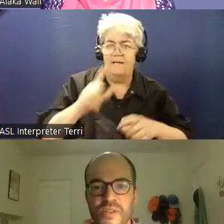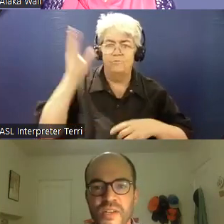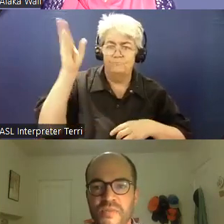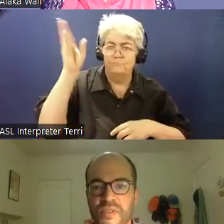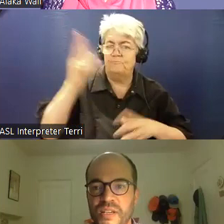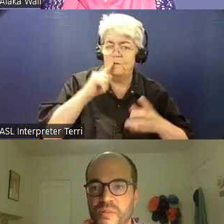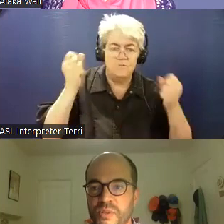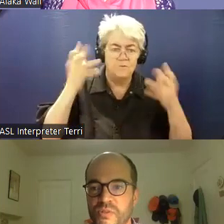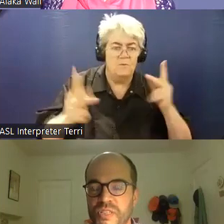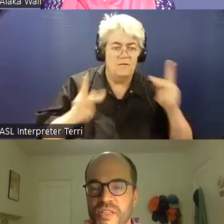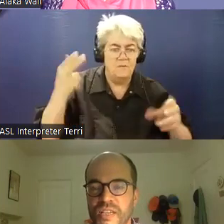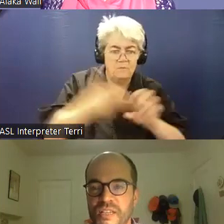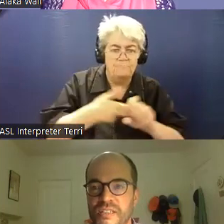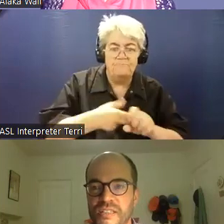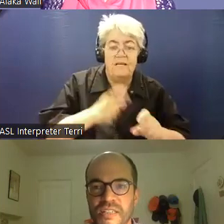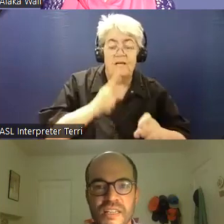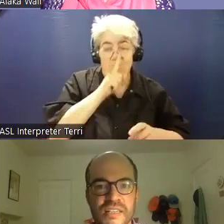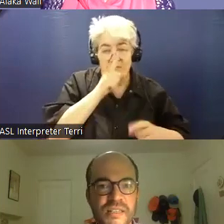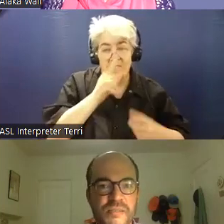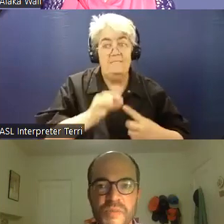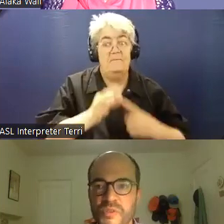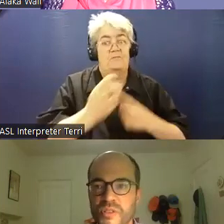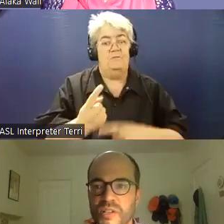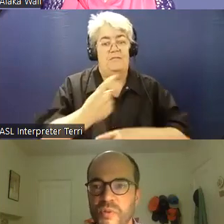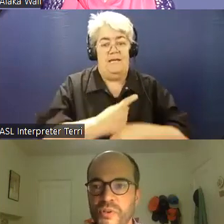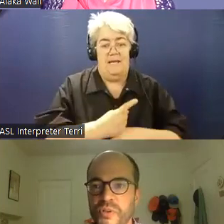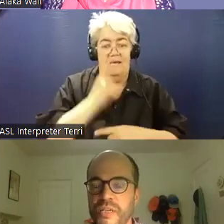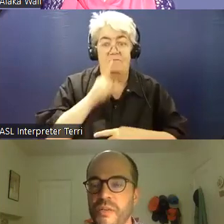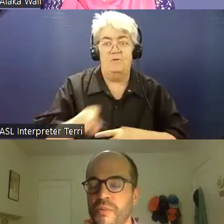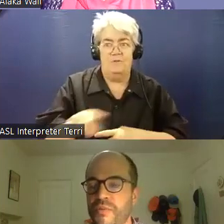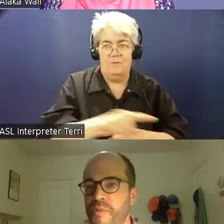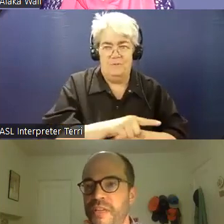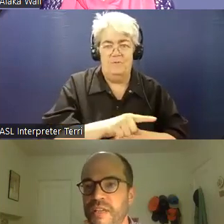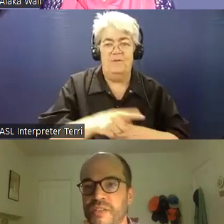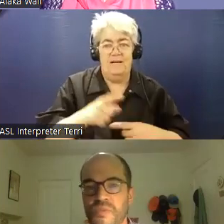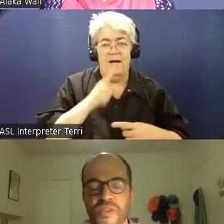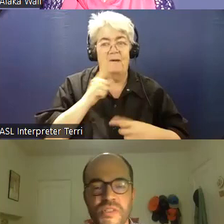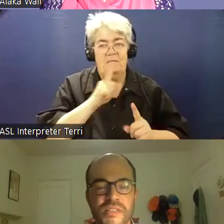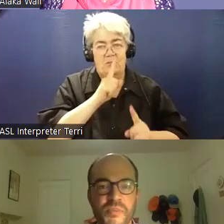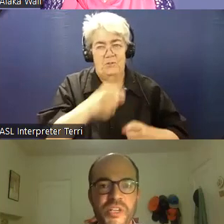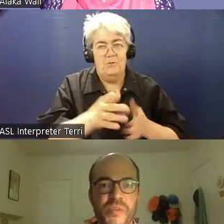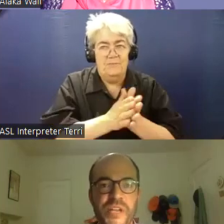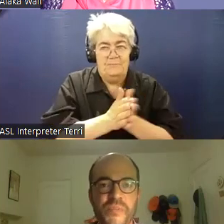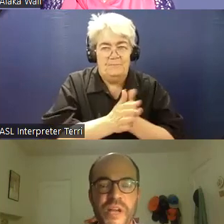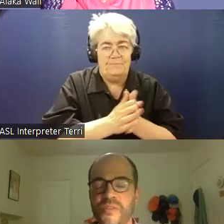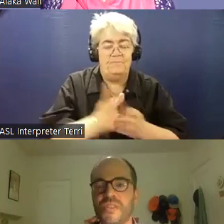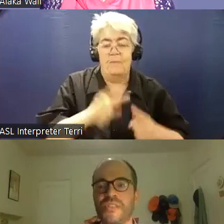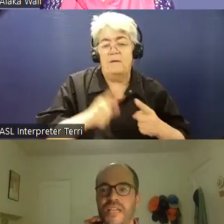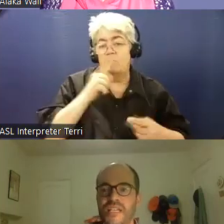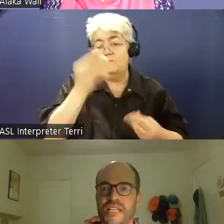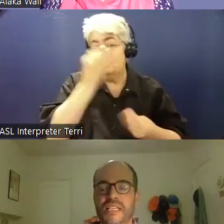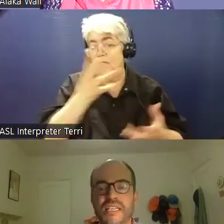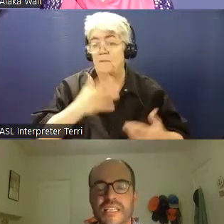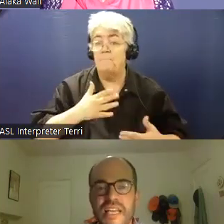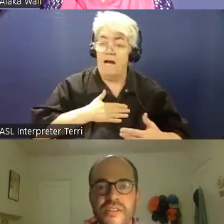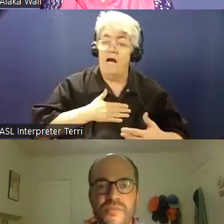And you have a real treat tonight, and I'm sure you're looking forward to it. Before we begin, I just want to say a little bit about my own